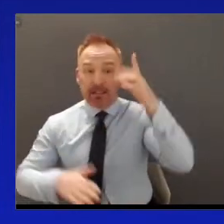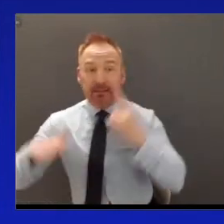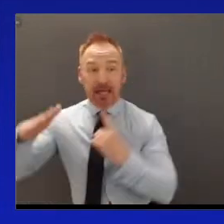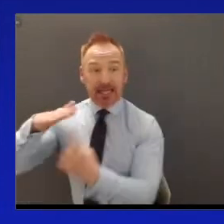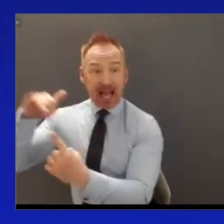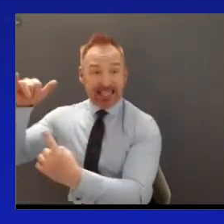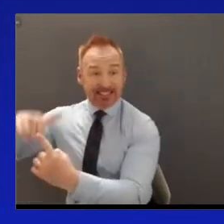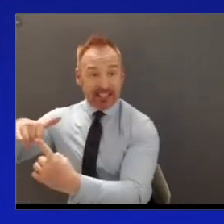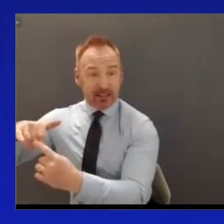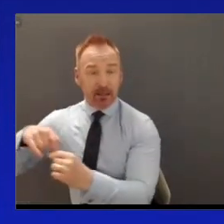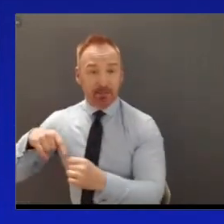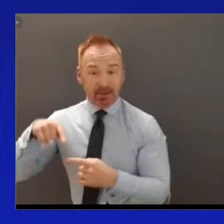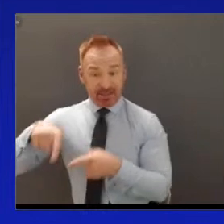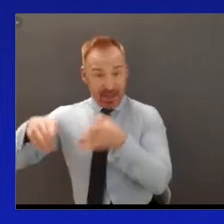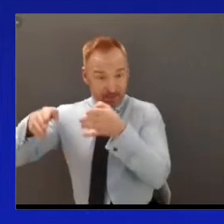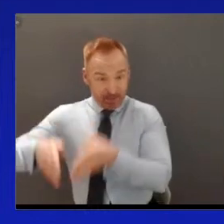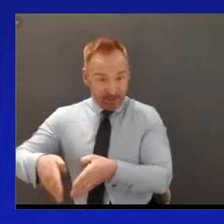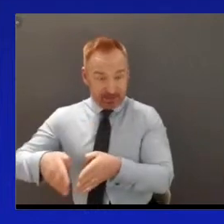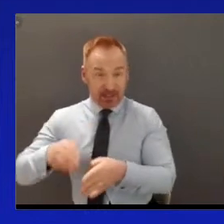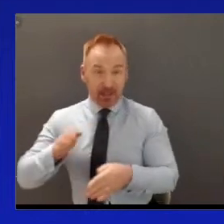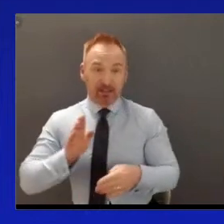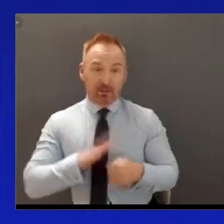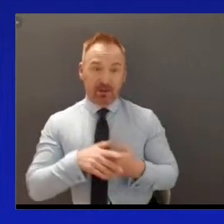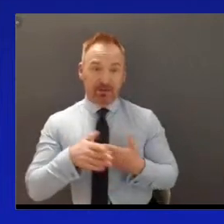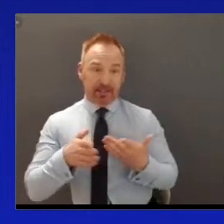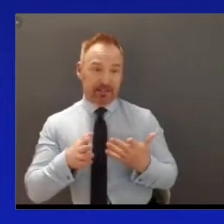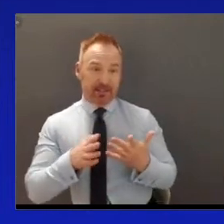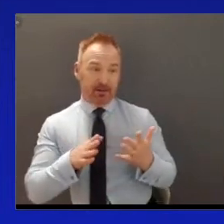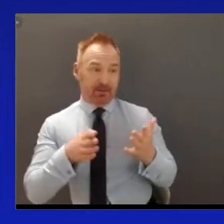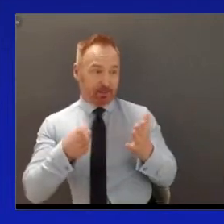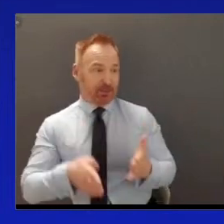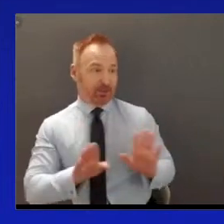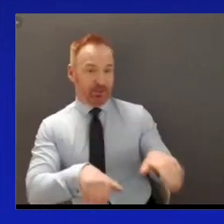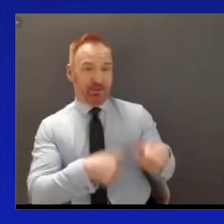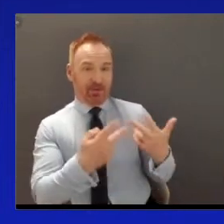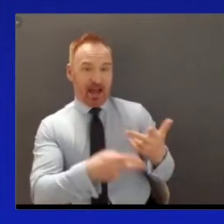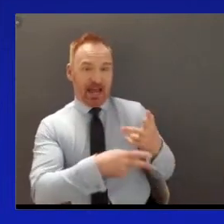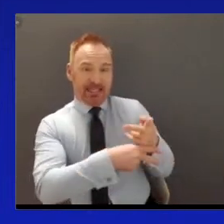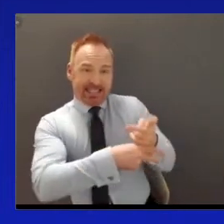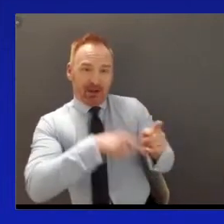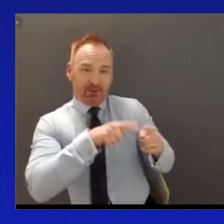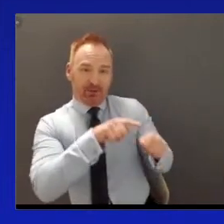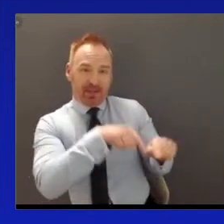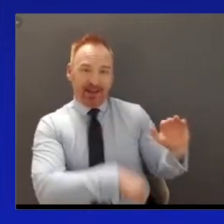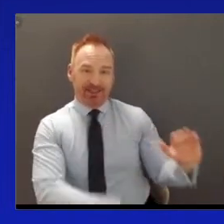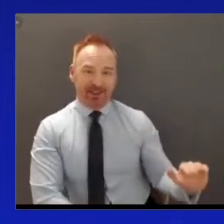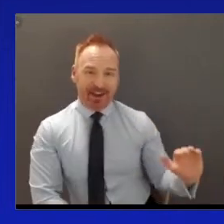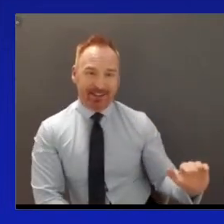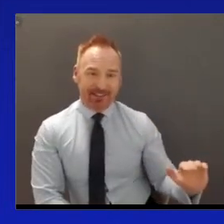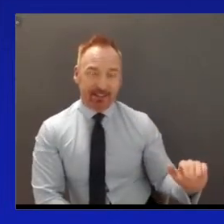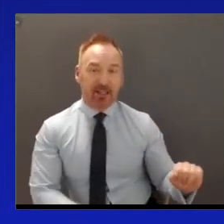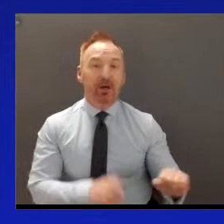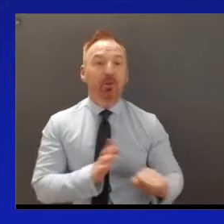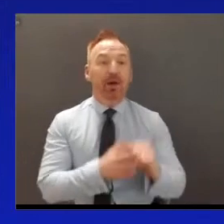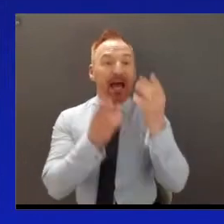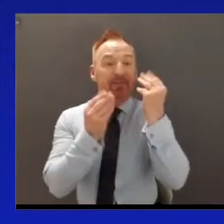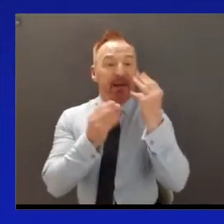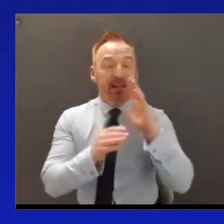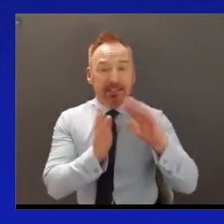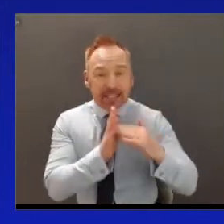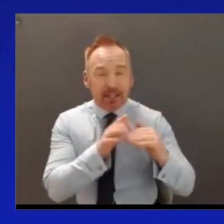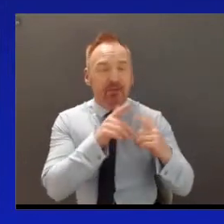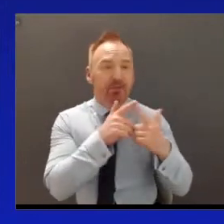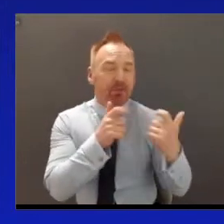caregiver is a challenge. So we have a voluntary isolation center, which is free room and board for